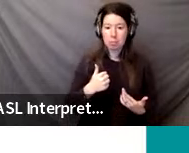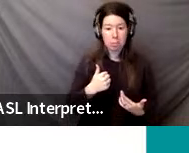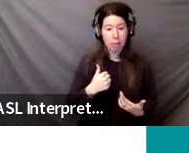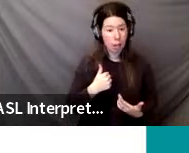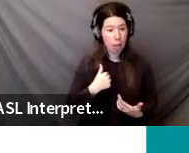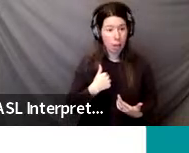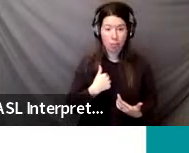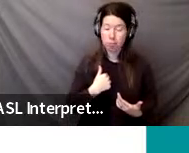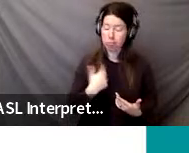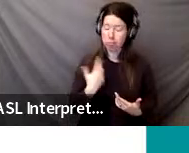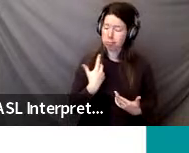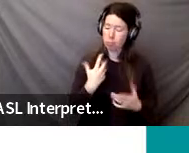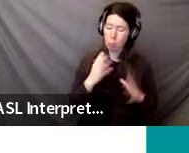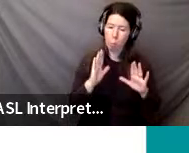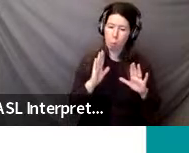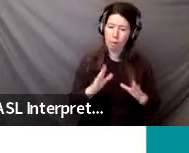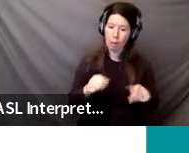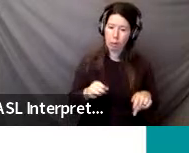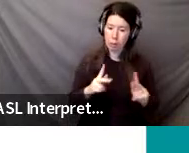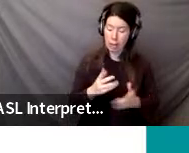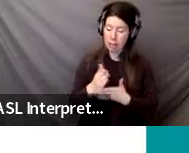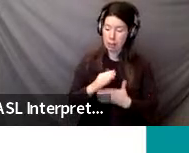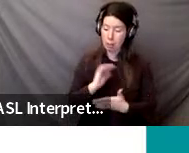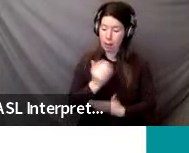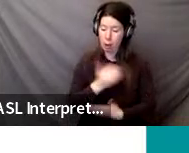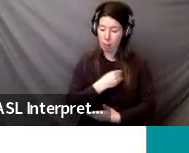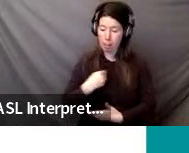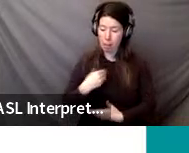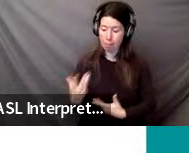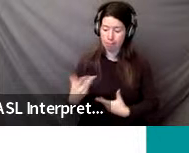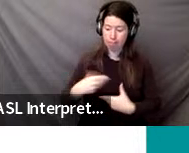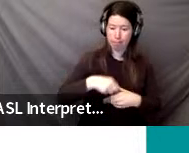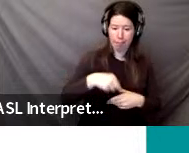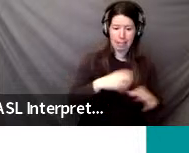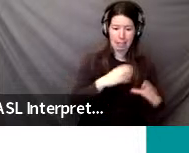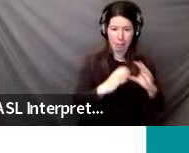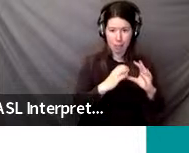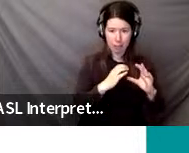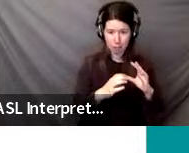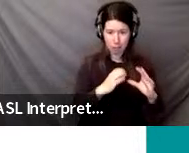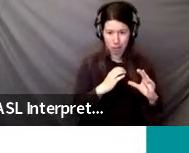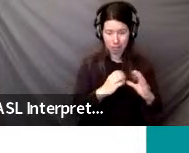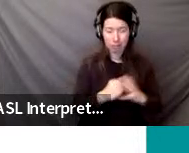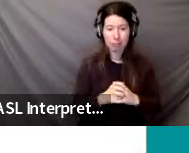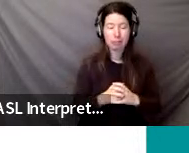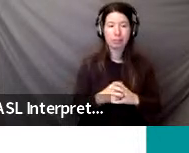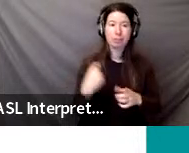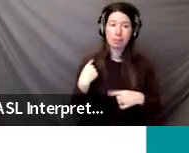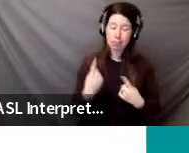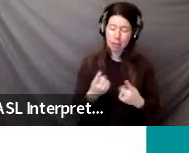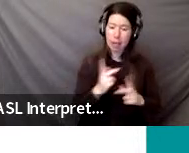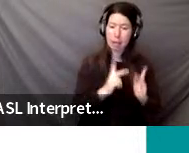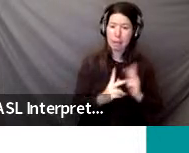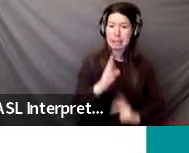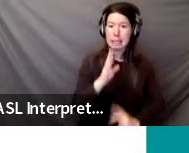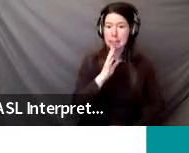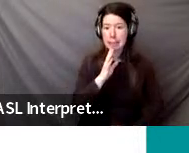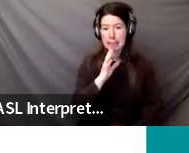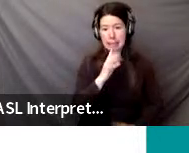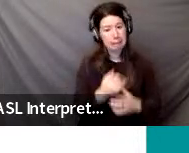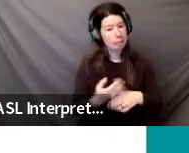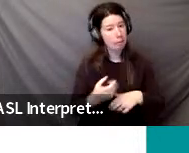great opportunity to bring some of our members into this conversation. We've had folks speak over here a couple of